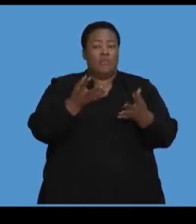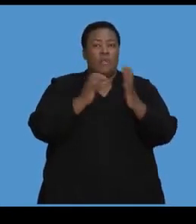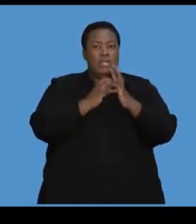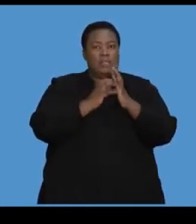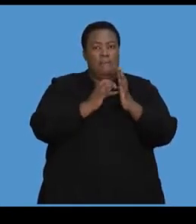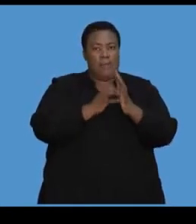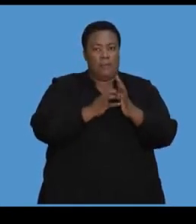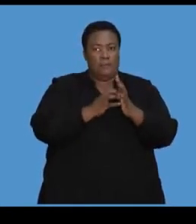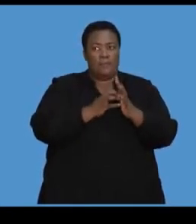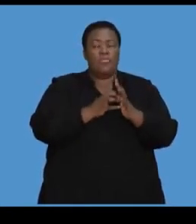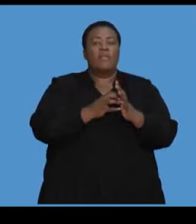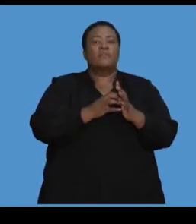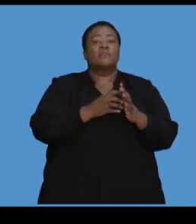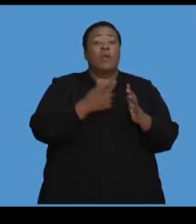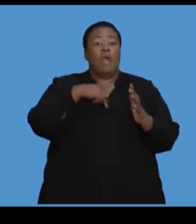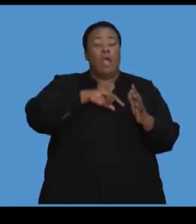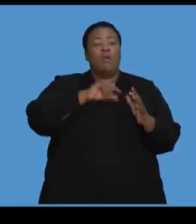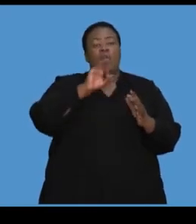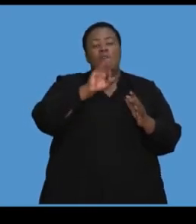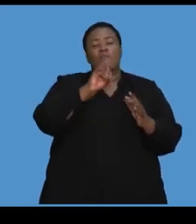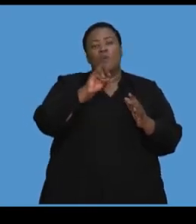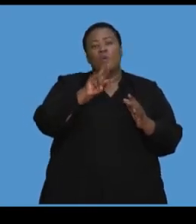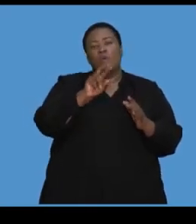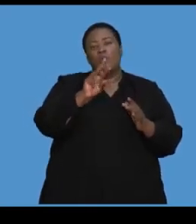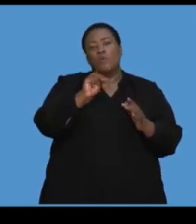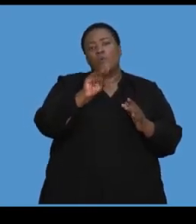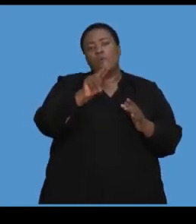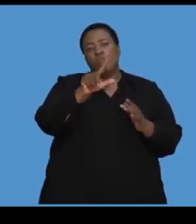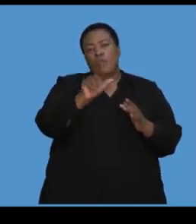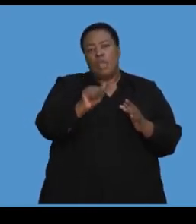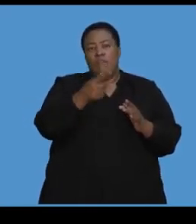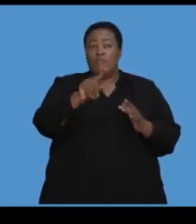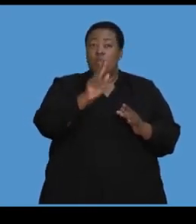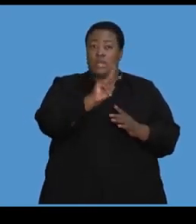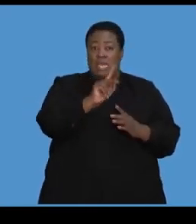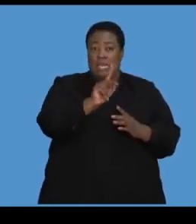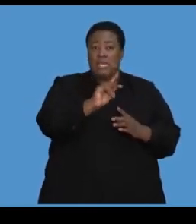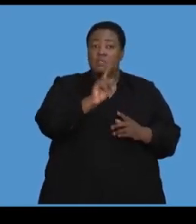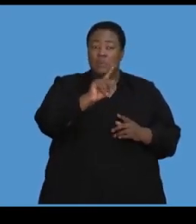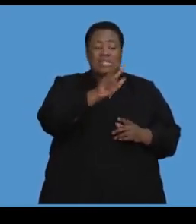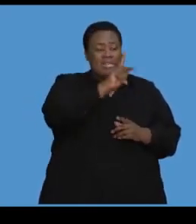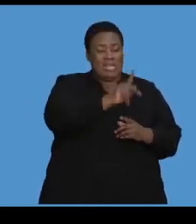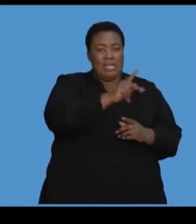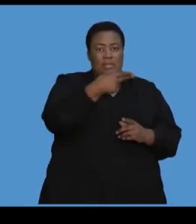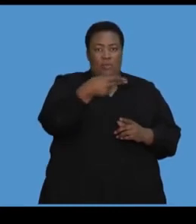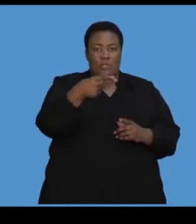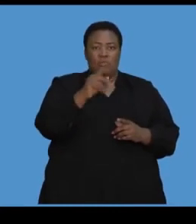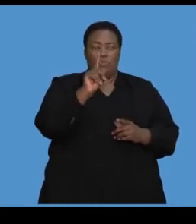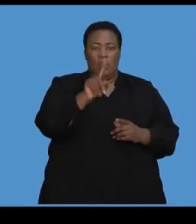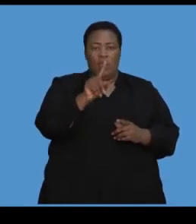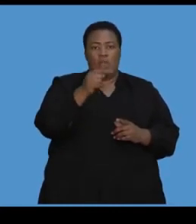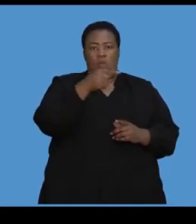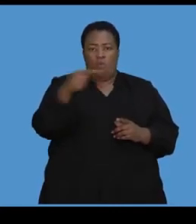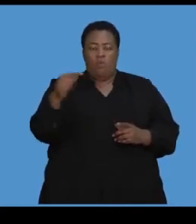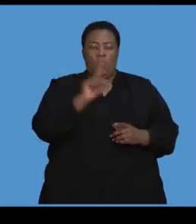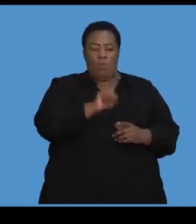there, right? So our formula for K, remember, it's K is equals to 1 over 1